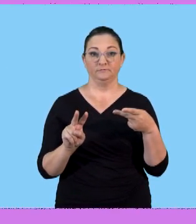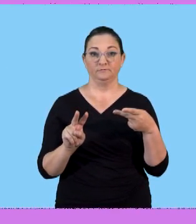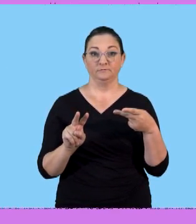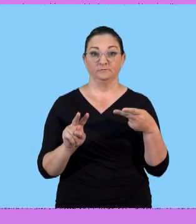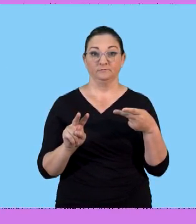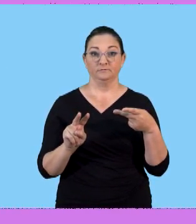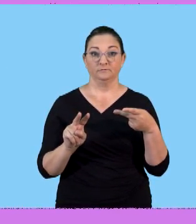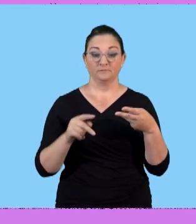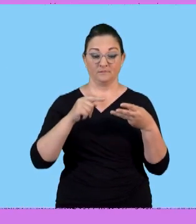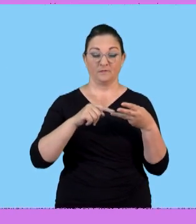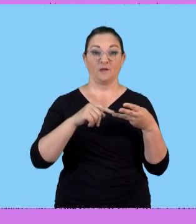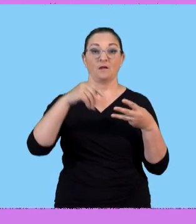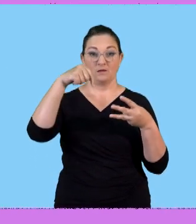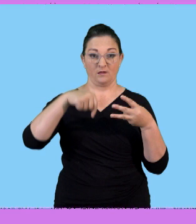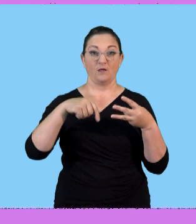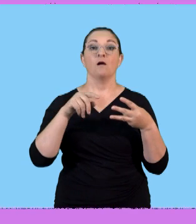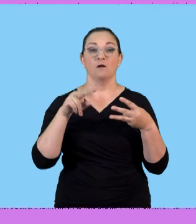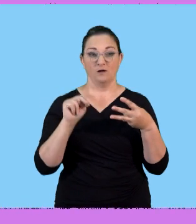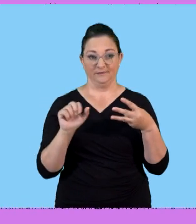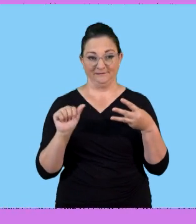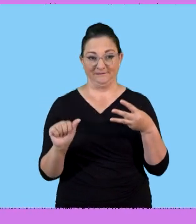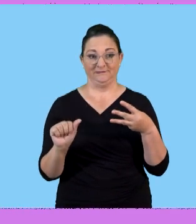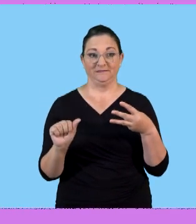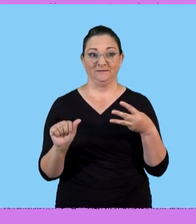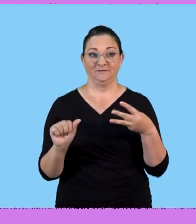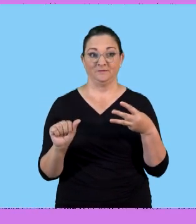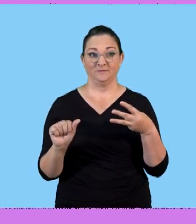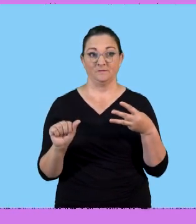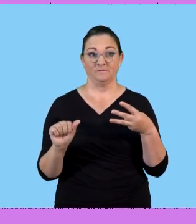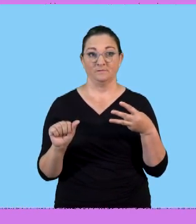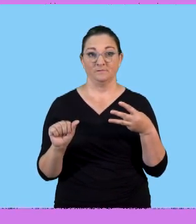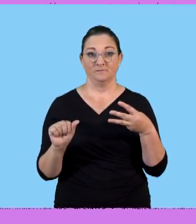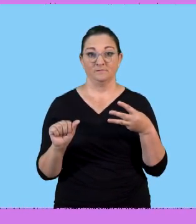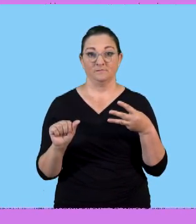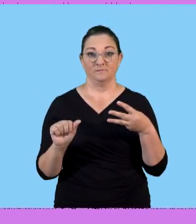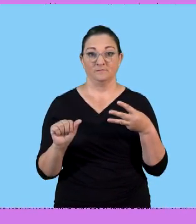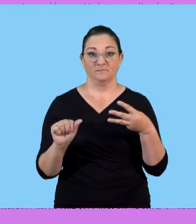What else do I note? Here I see is the N6.